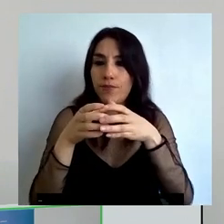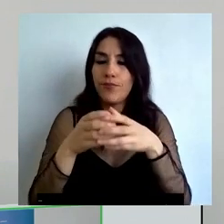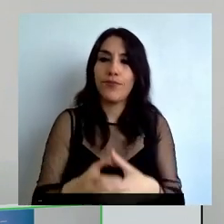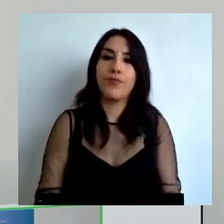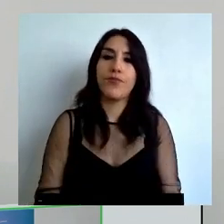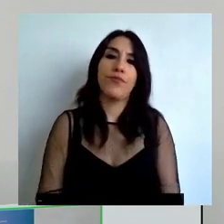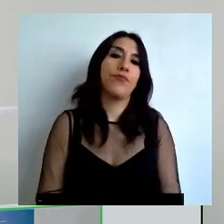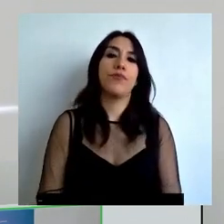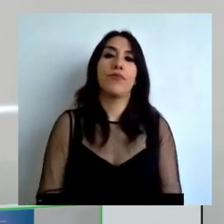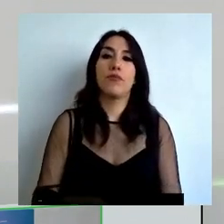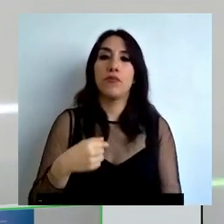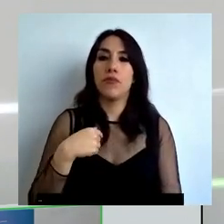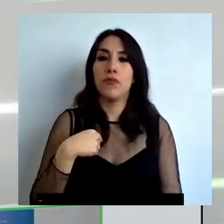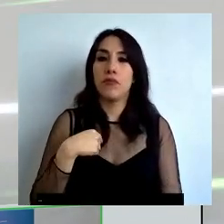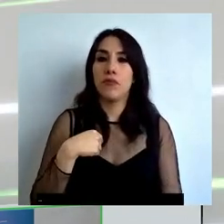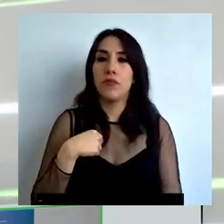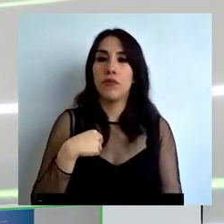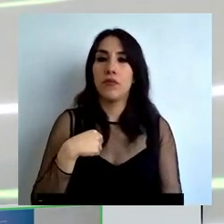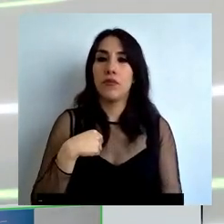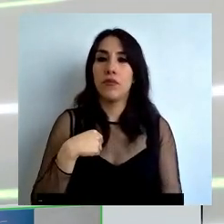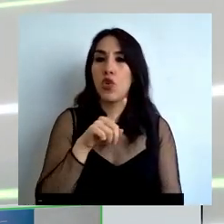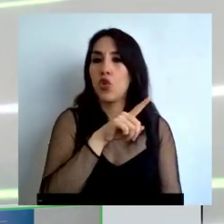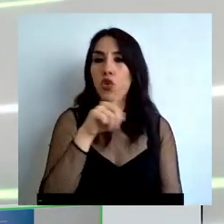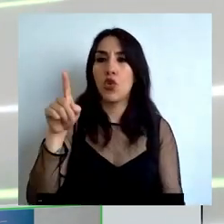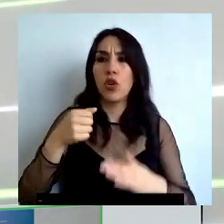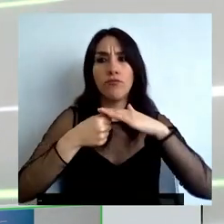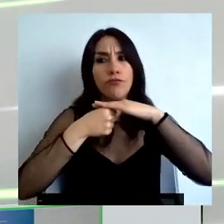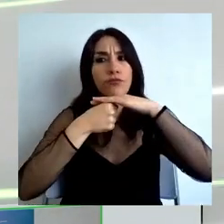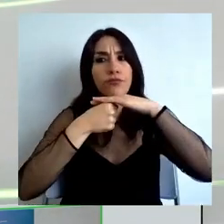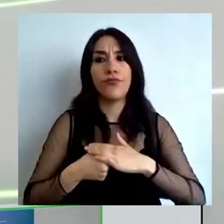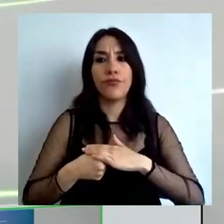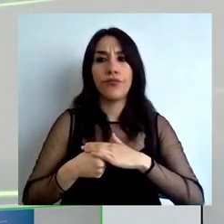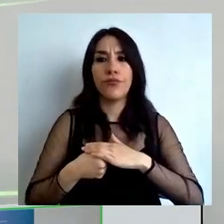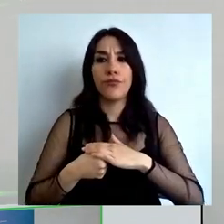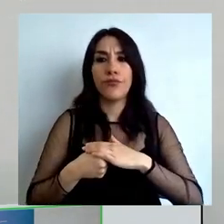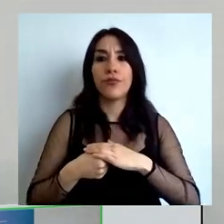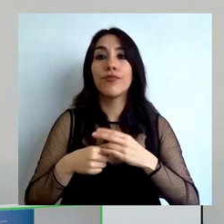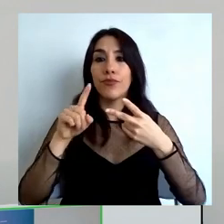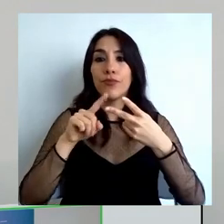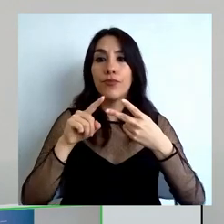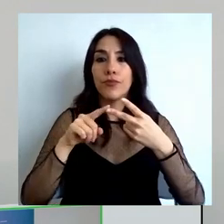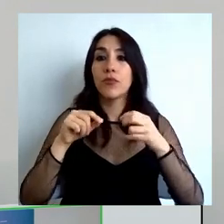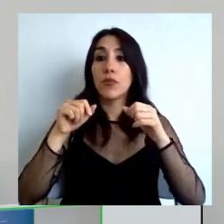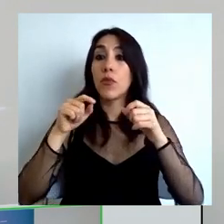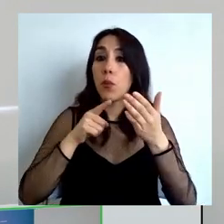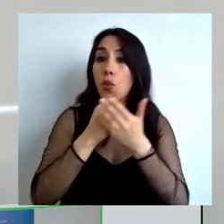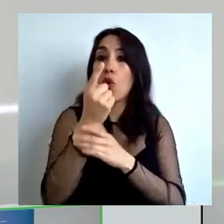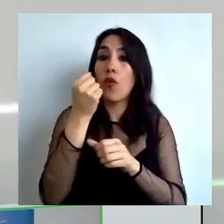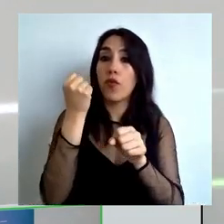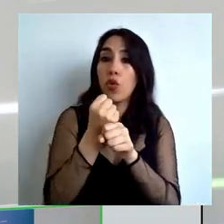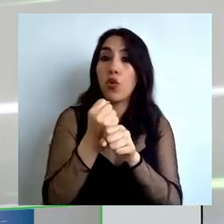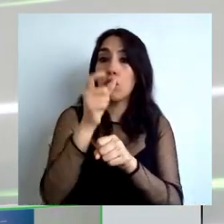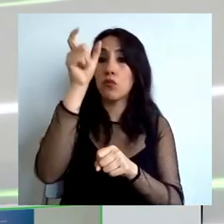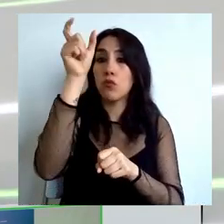So in this regard, non-discrimination, the possibility of having